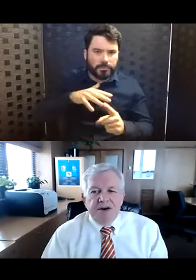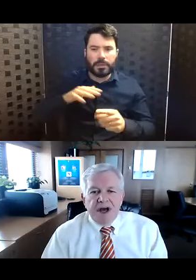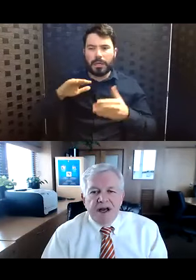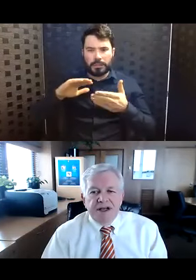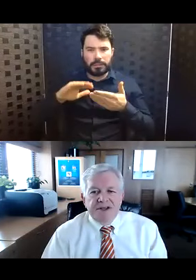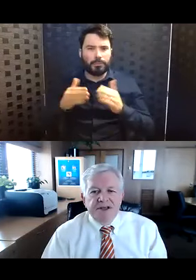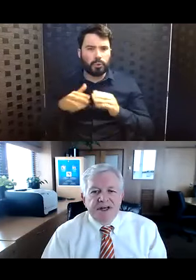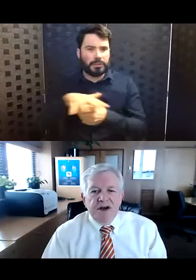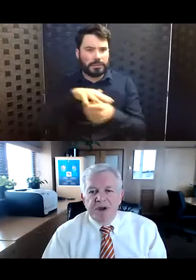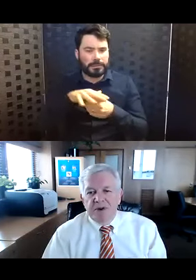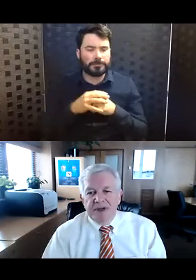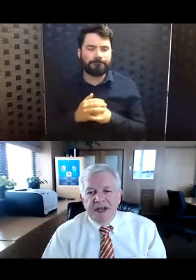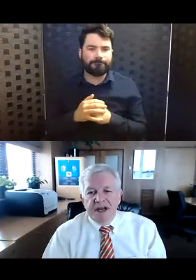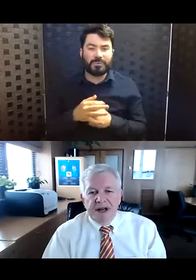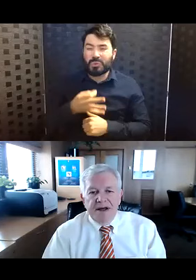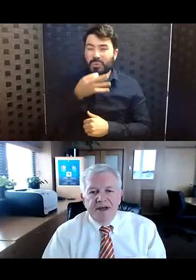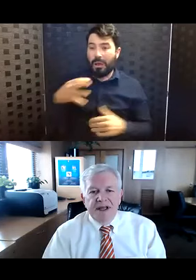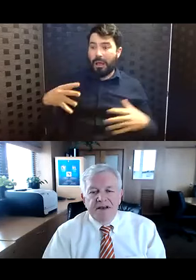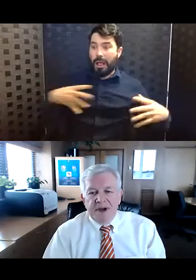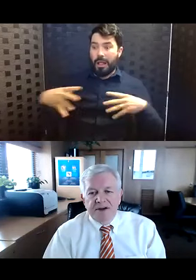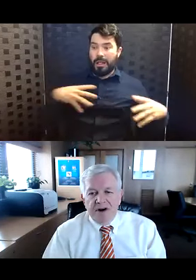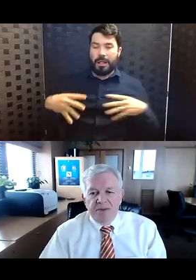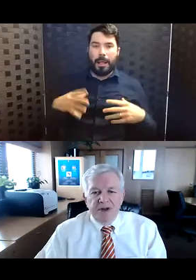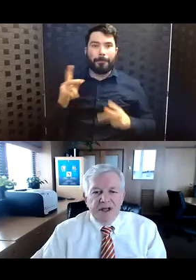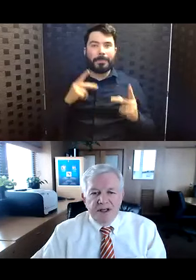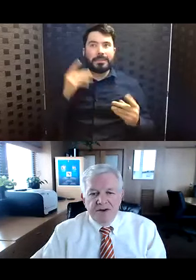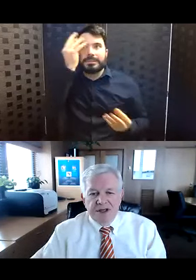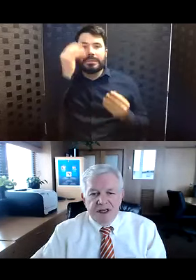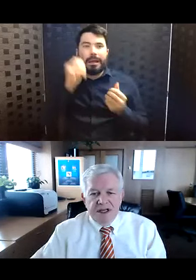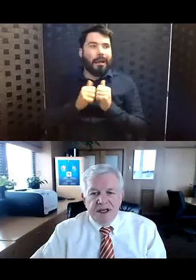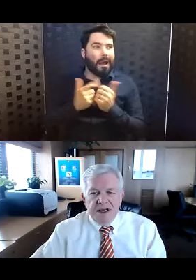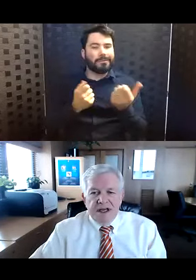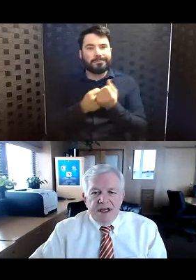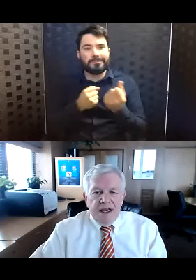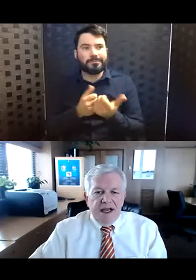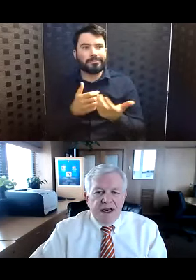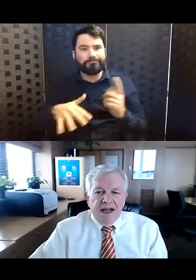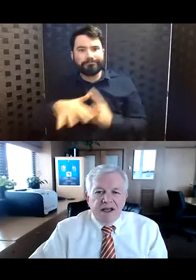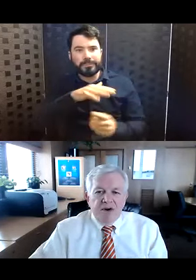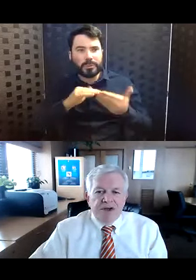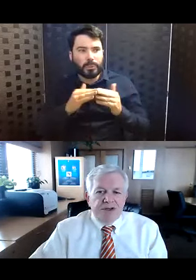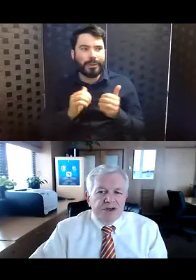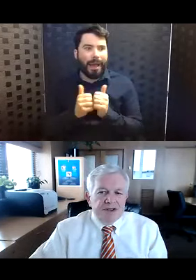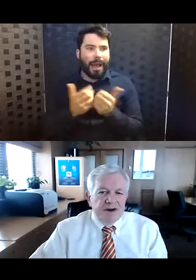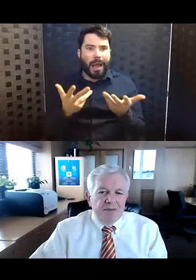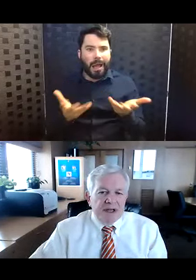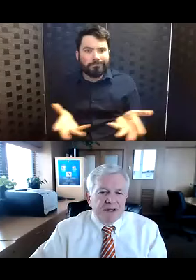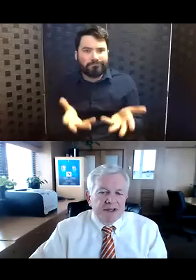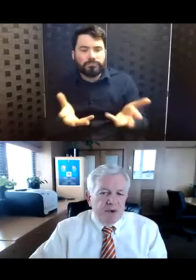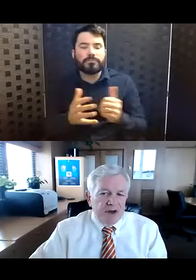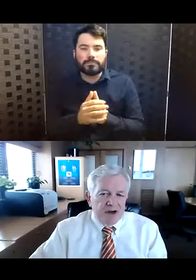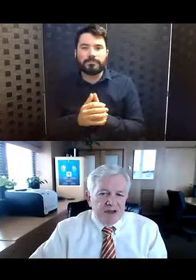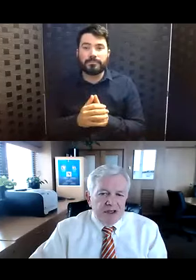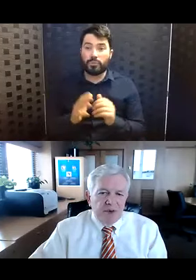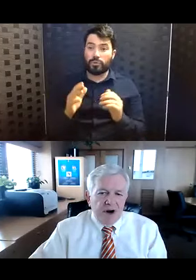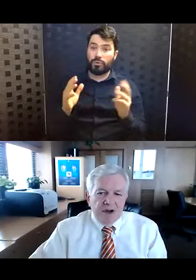As we enter the holiday season, I know people are thinking about how they can give back to our community and those in need. And I'd encourage you to consider how best to